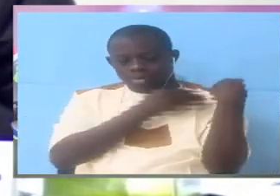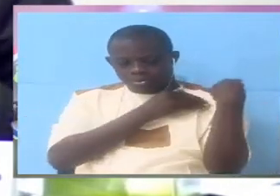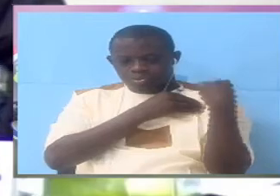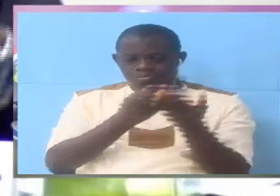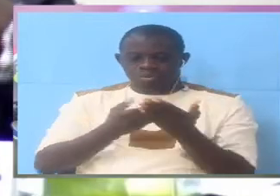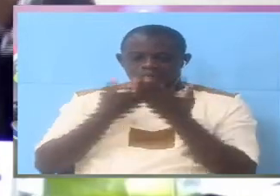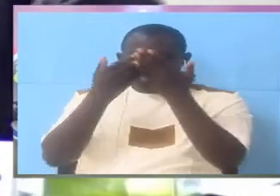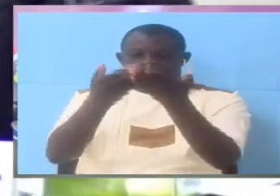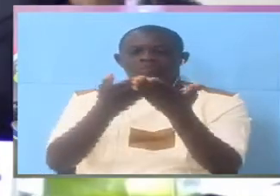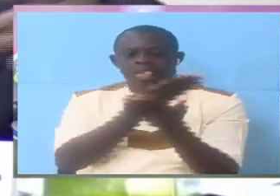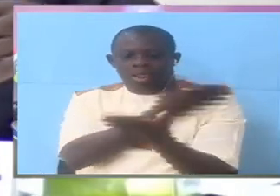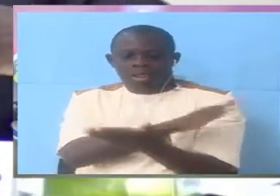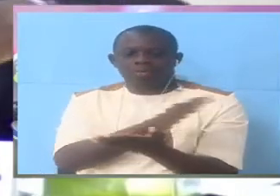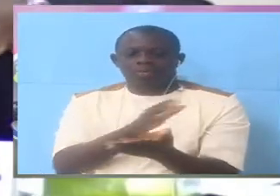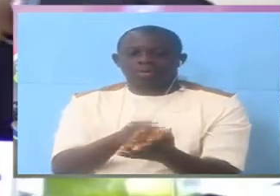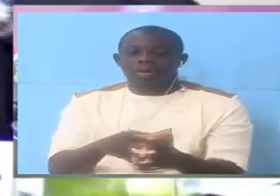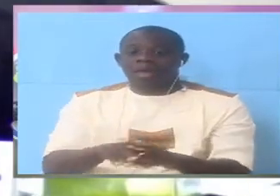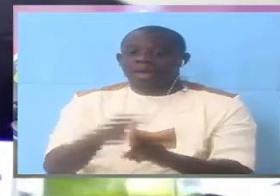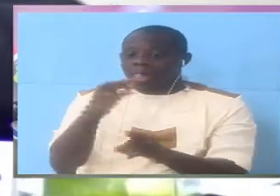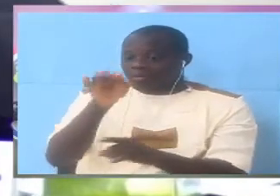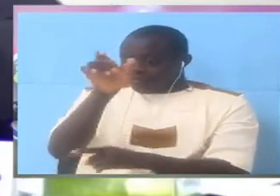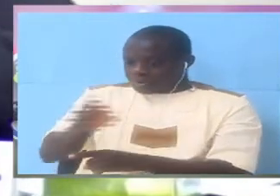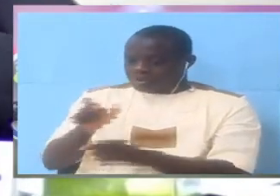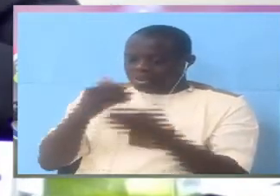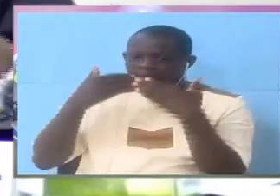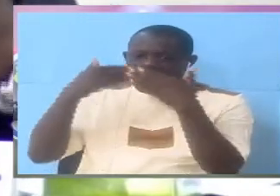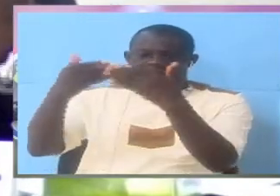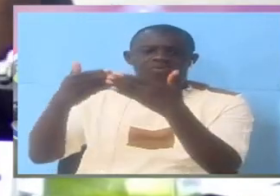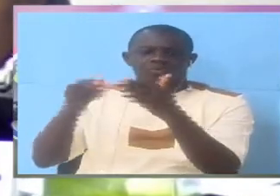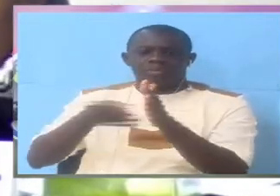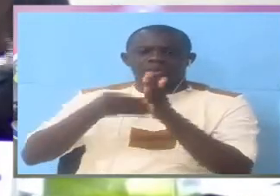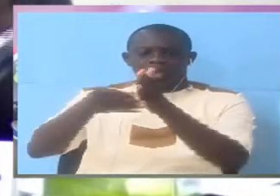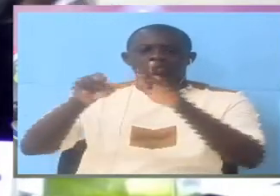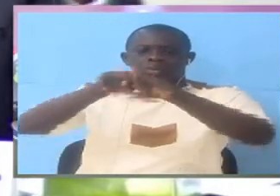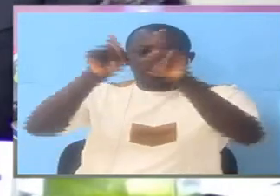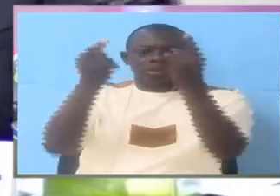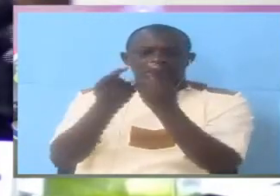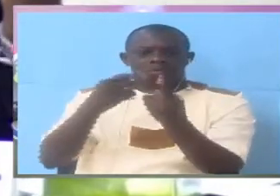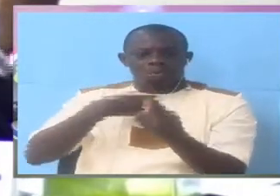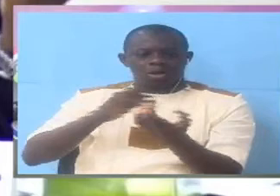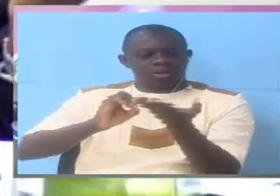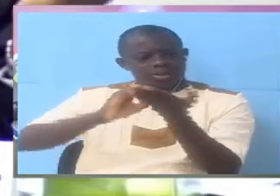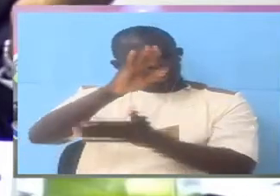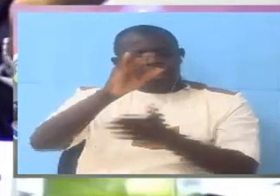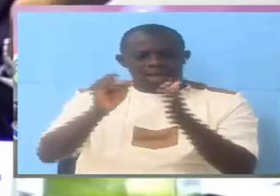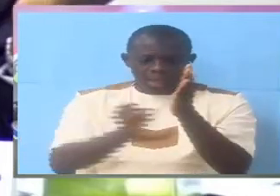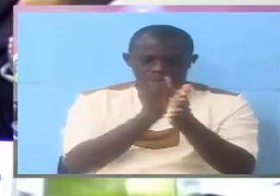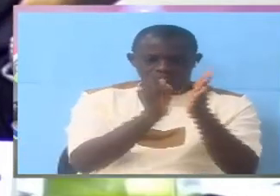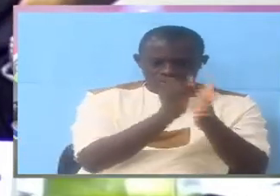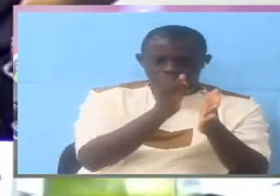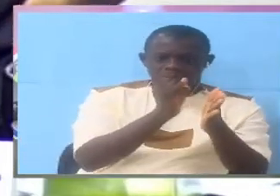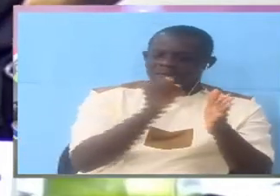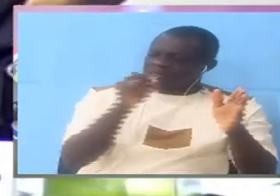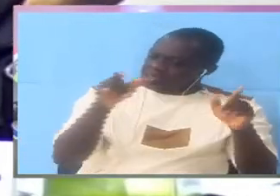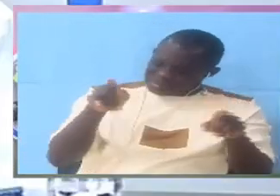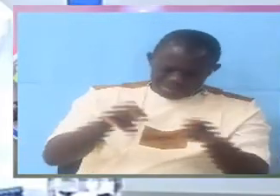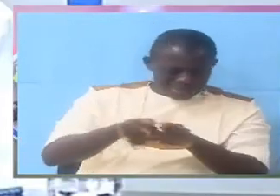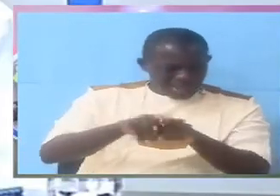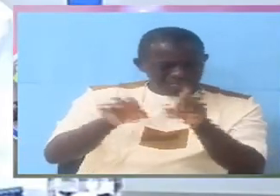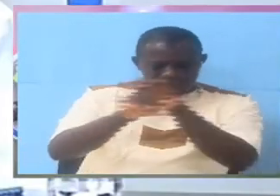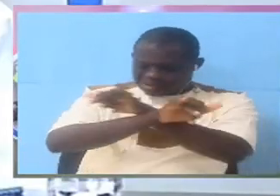if they inform the Director General that we are sending it for investigations, it is still sent for investigation. Yeah, Director. But